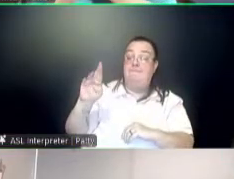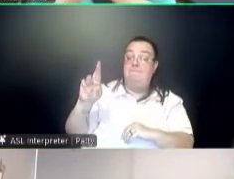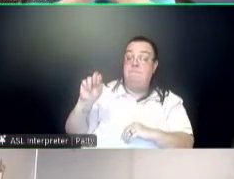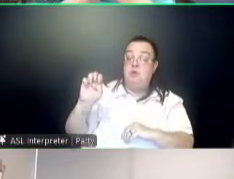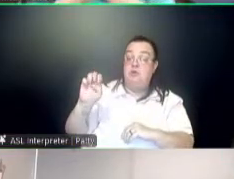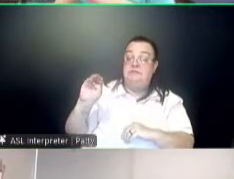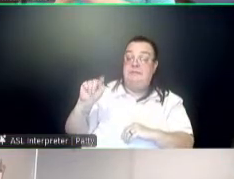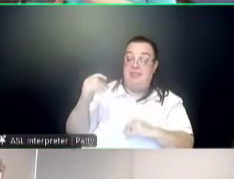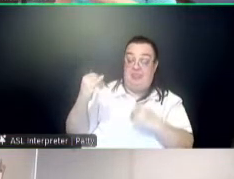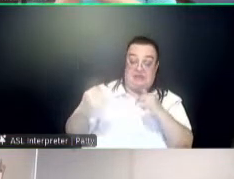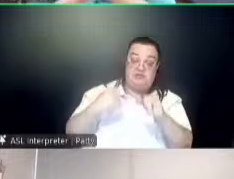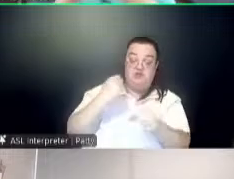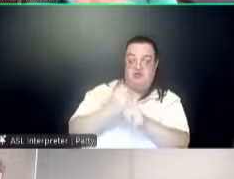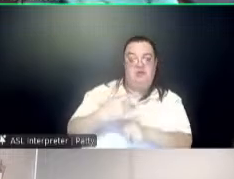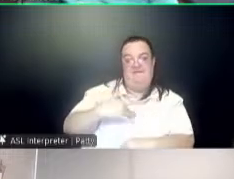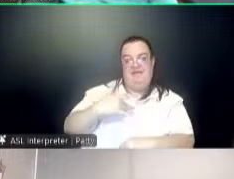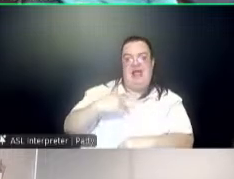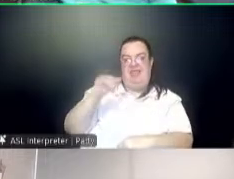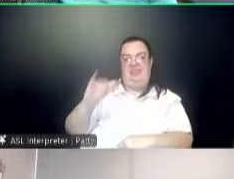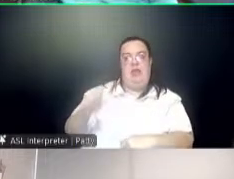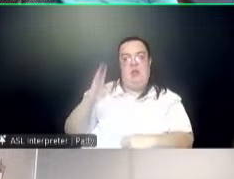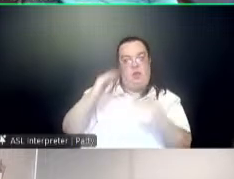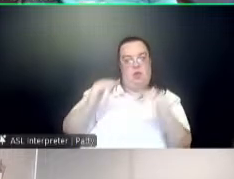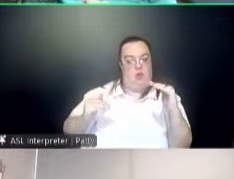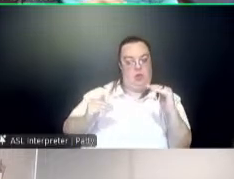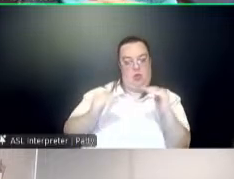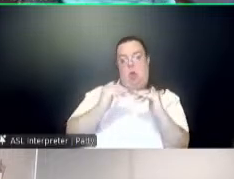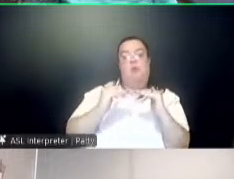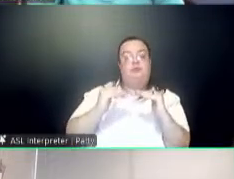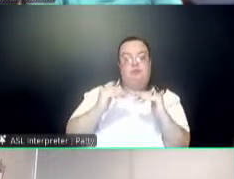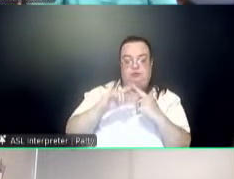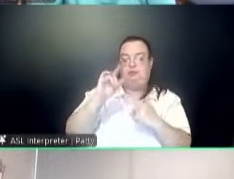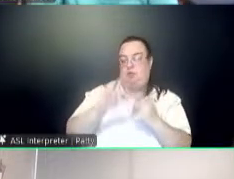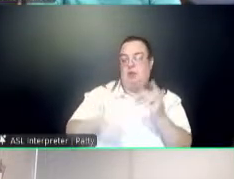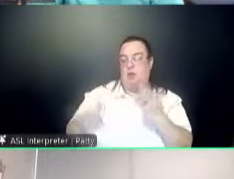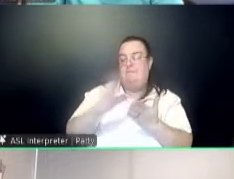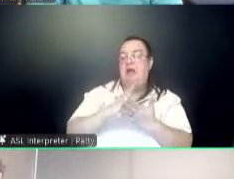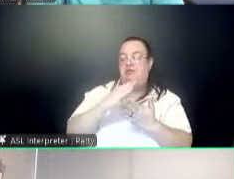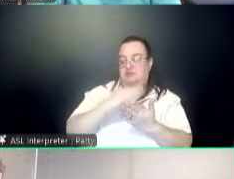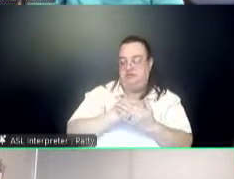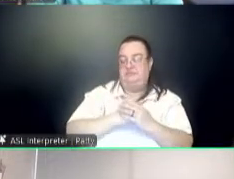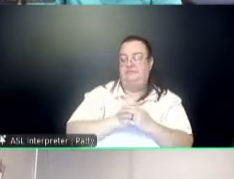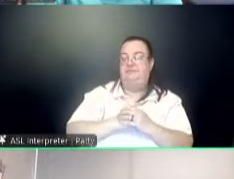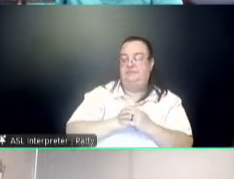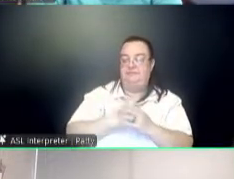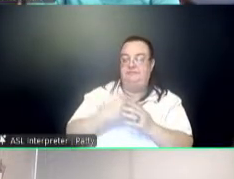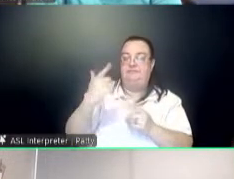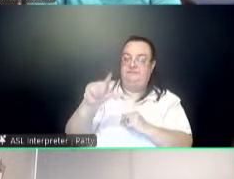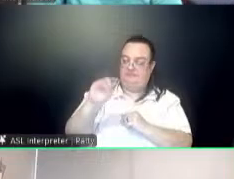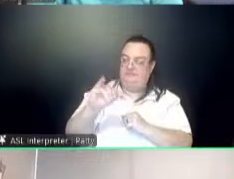because this is going to be pretty close to the. Go ahead. Okay. Thank you for that, sir.